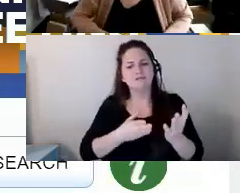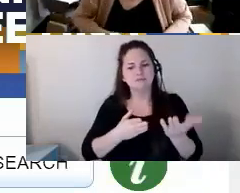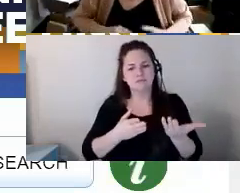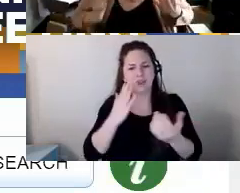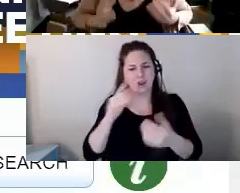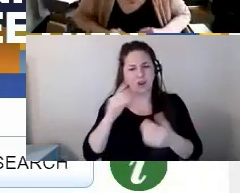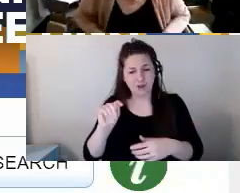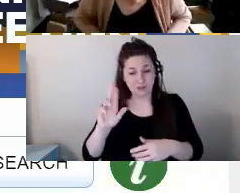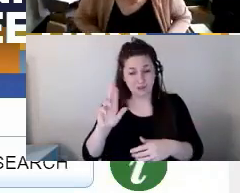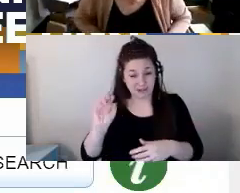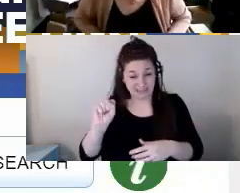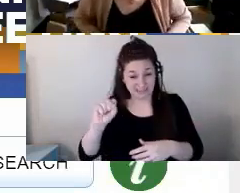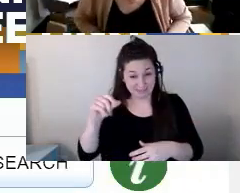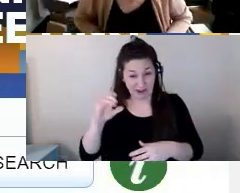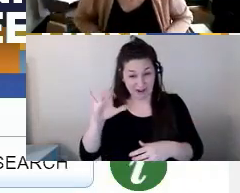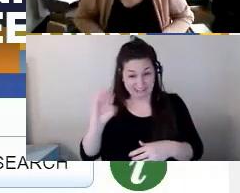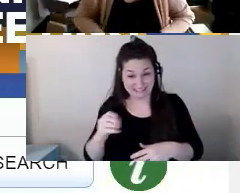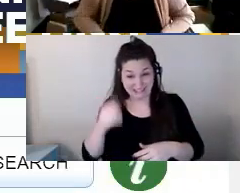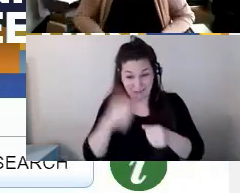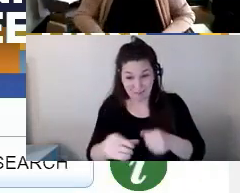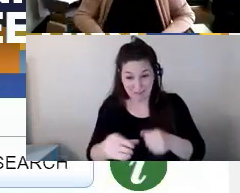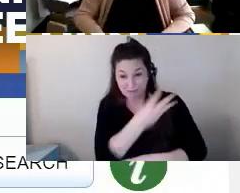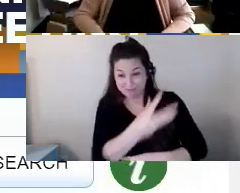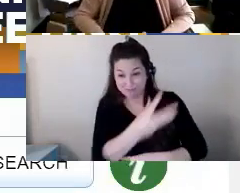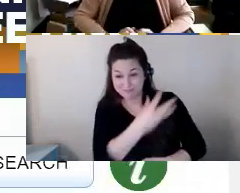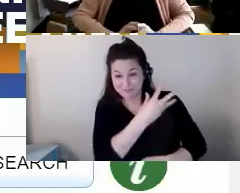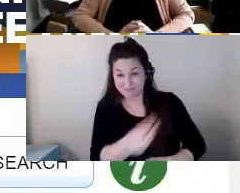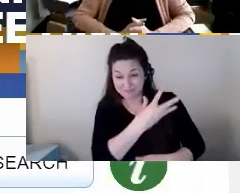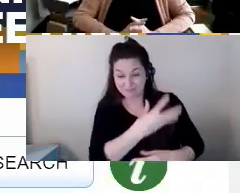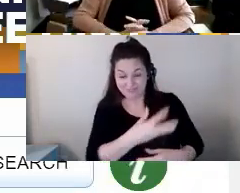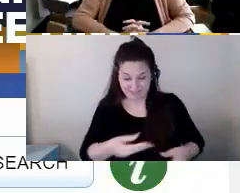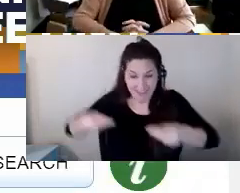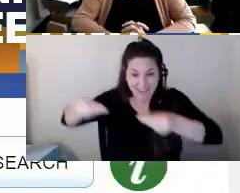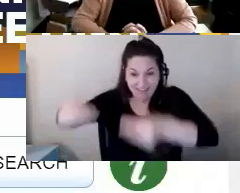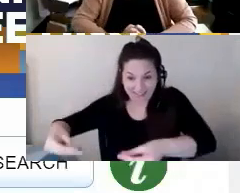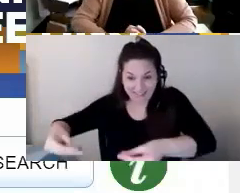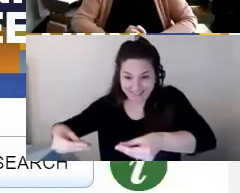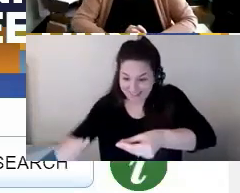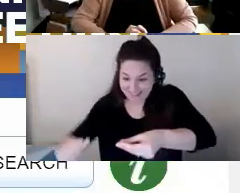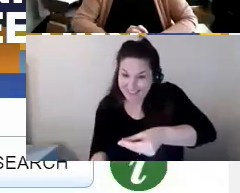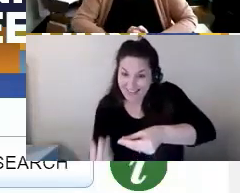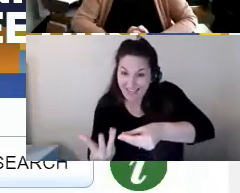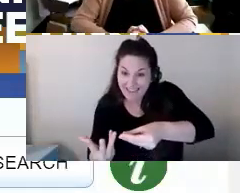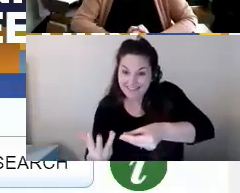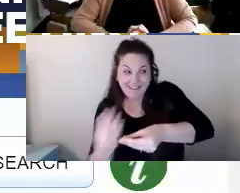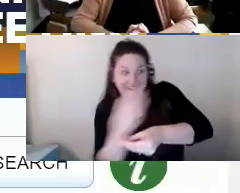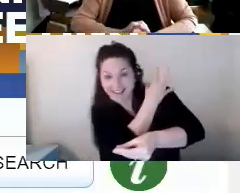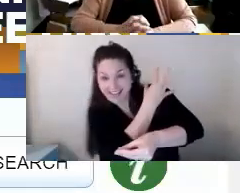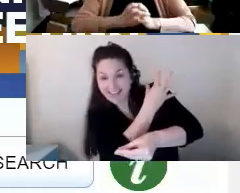don't even remember or know what a transparency is. And we've moved to,